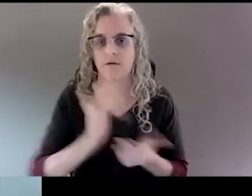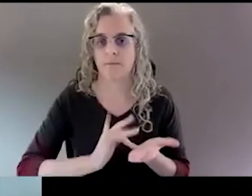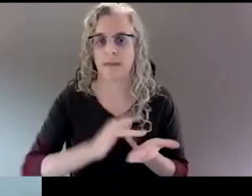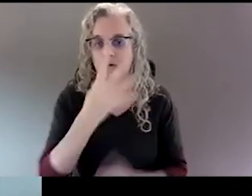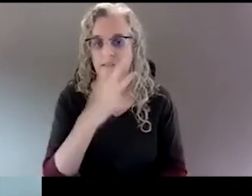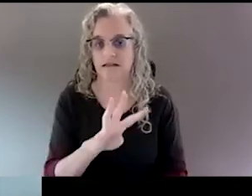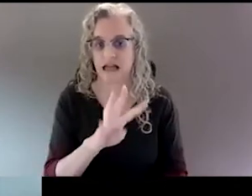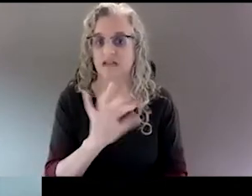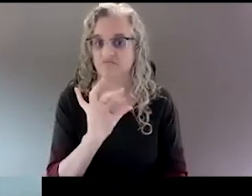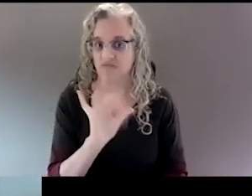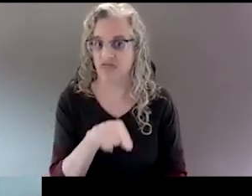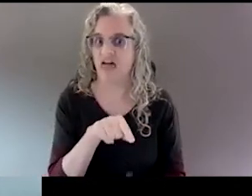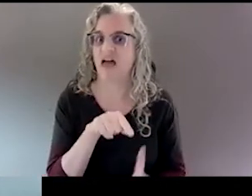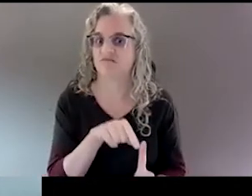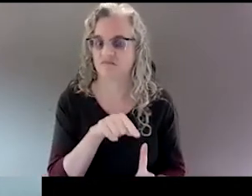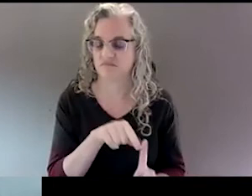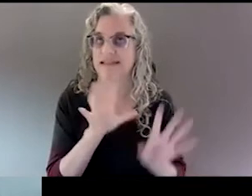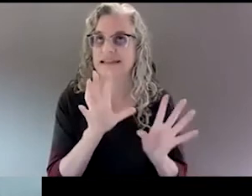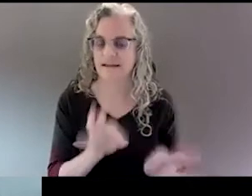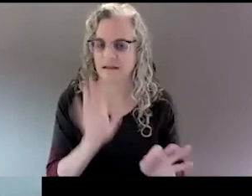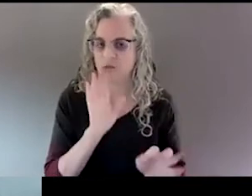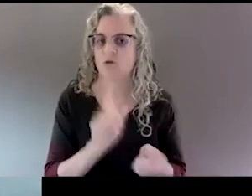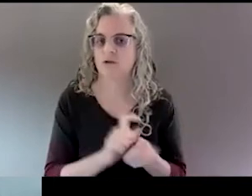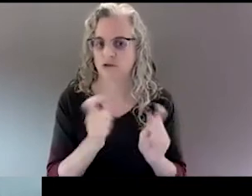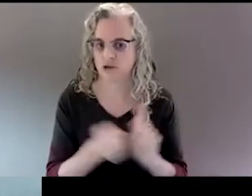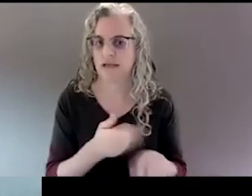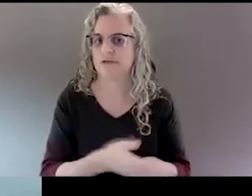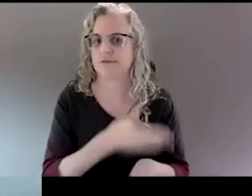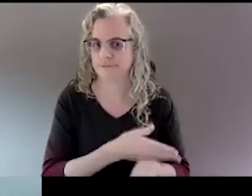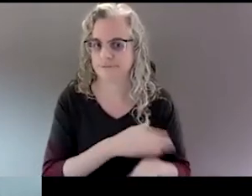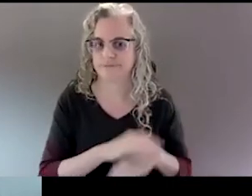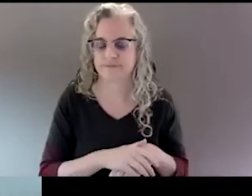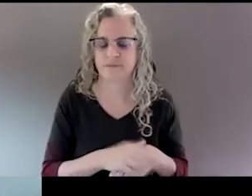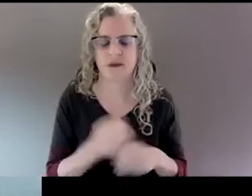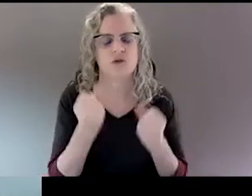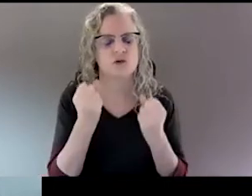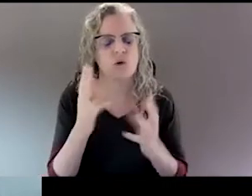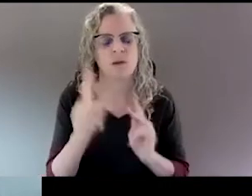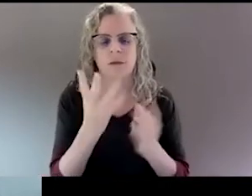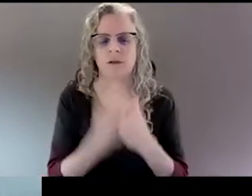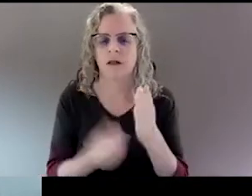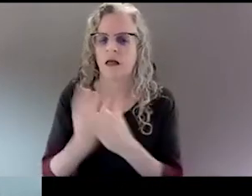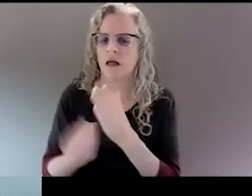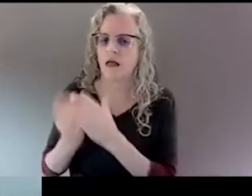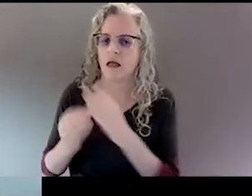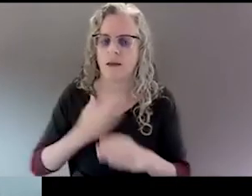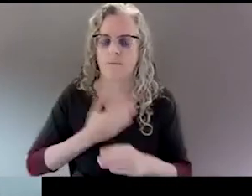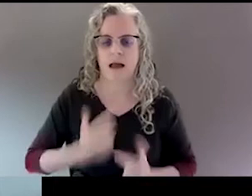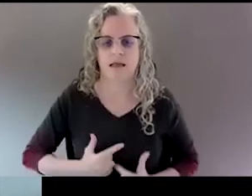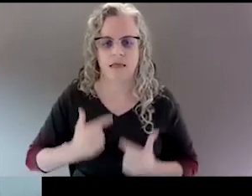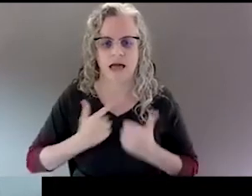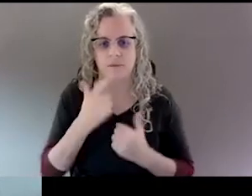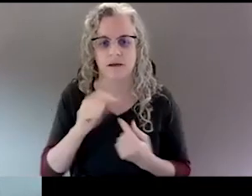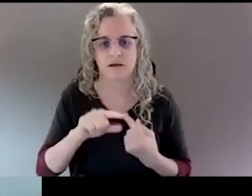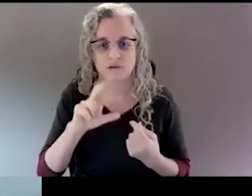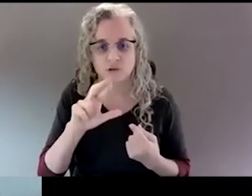to mind. I've lost too many people due to racism and ableism within the medical field and